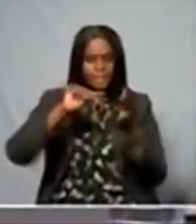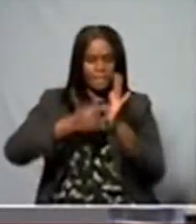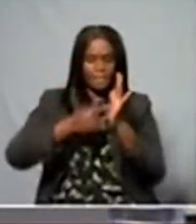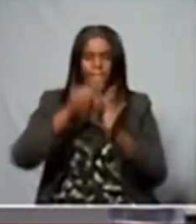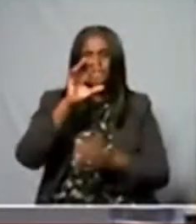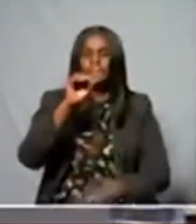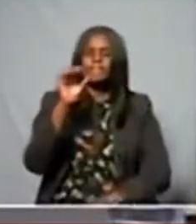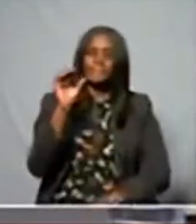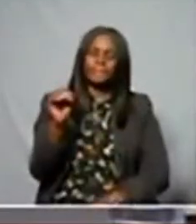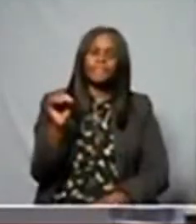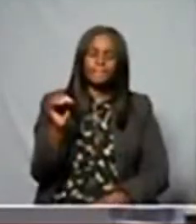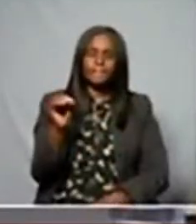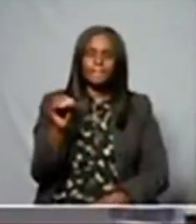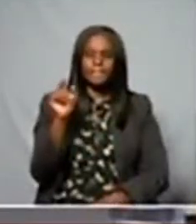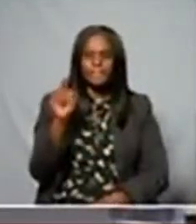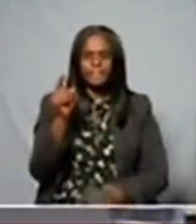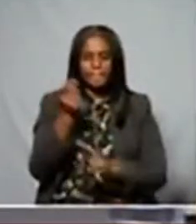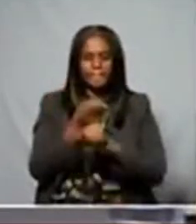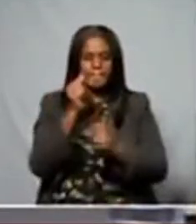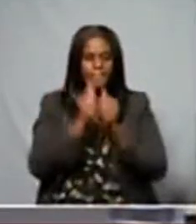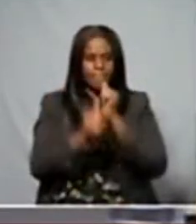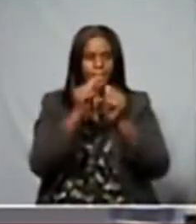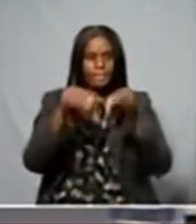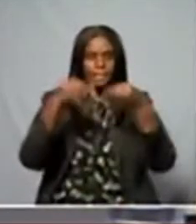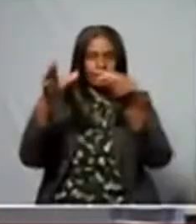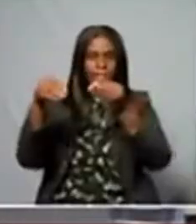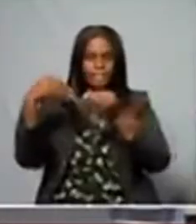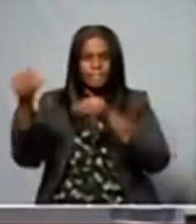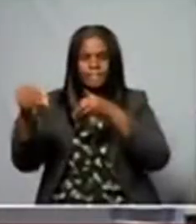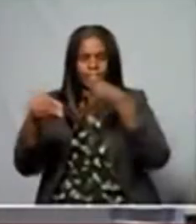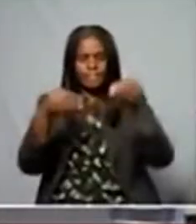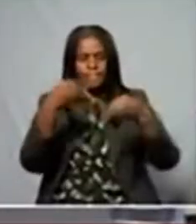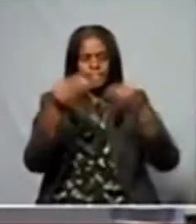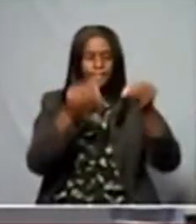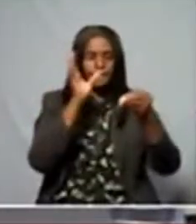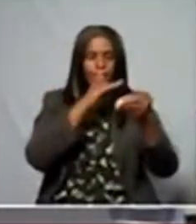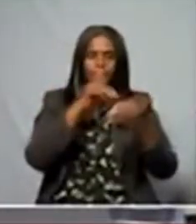1,604,515,094.00, out of which the releases were